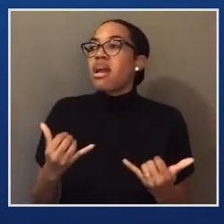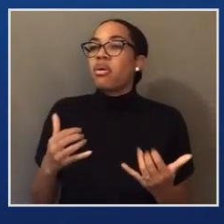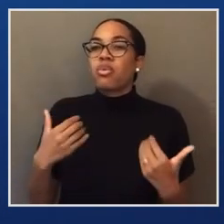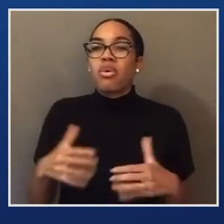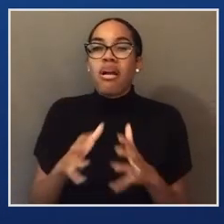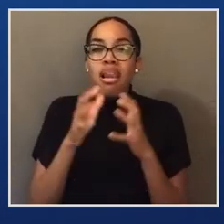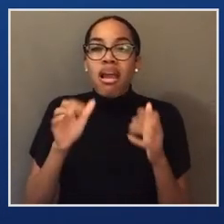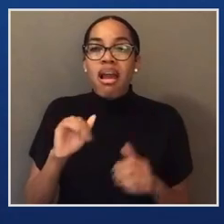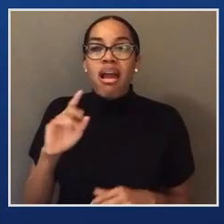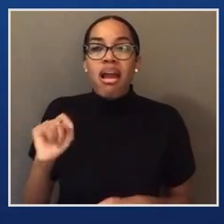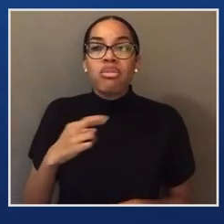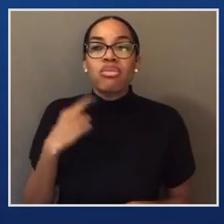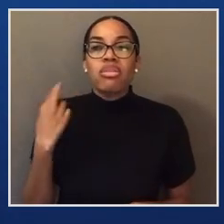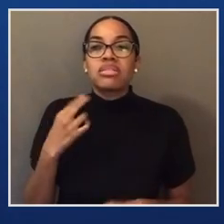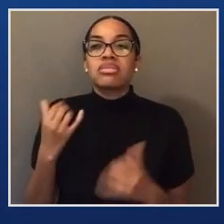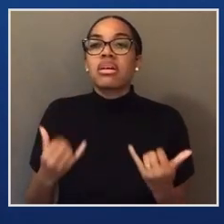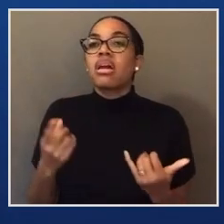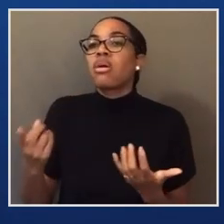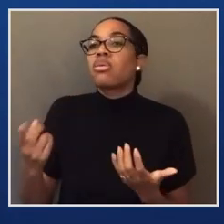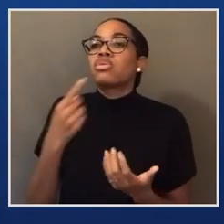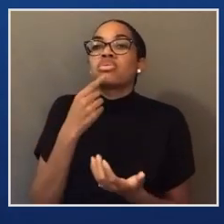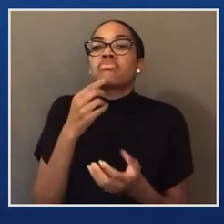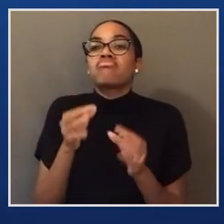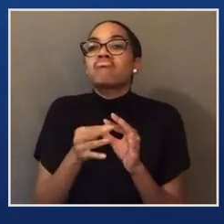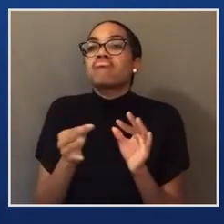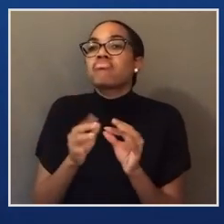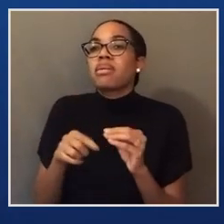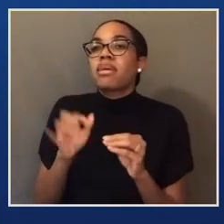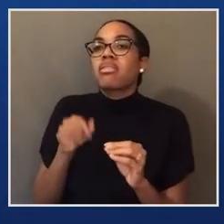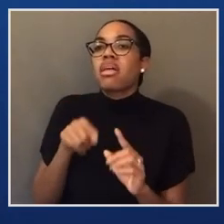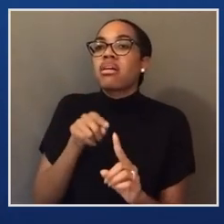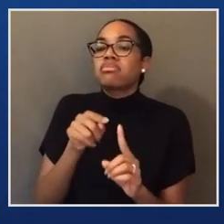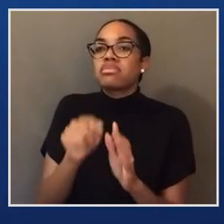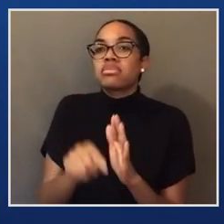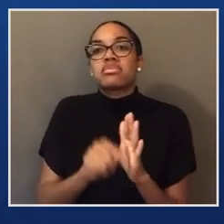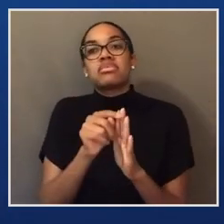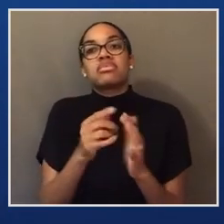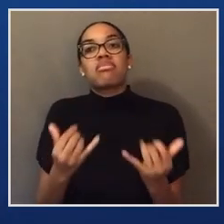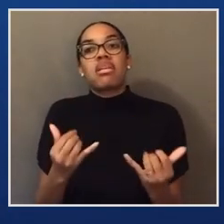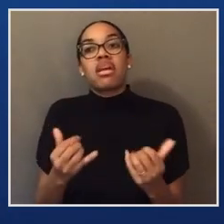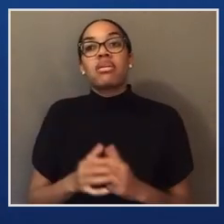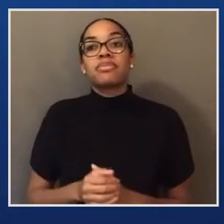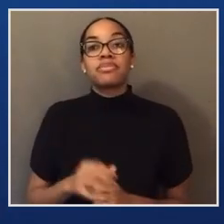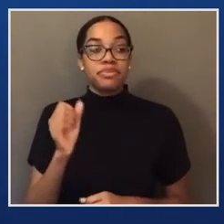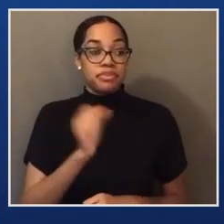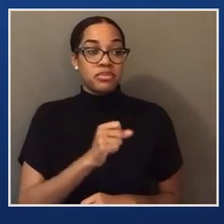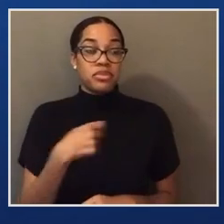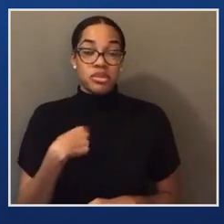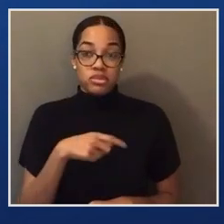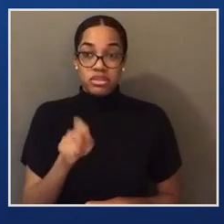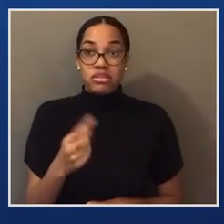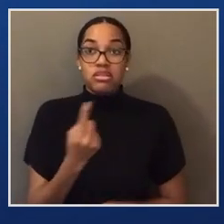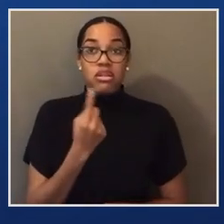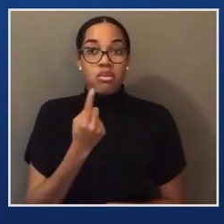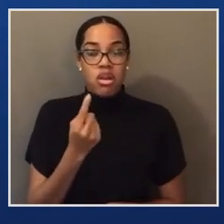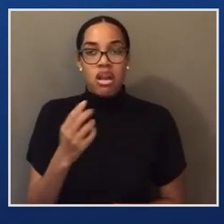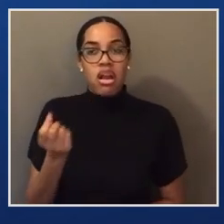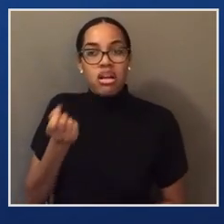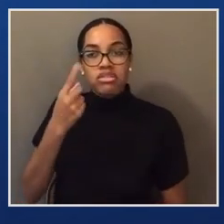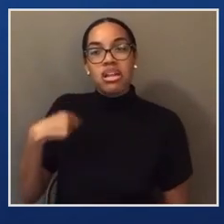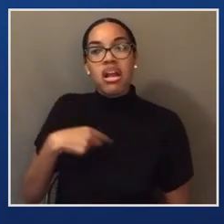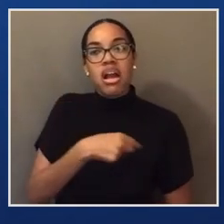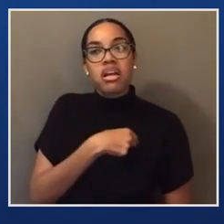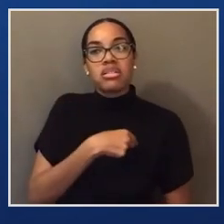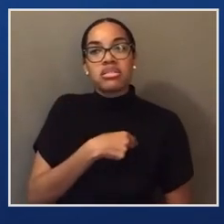election? I mean, a lot is at stake. You know, we need somebody that understands our voices, understands our values, understands what we've been